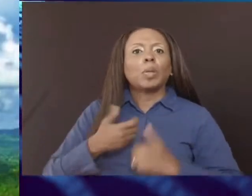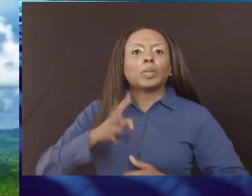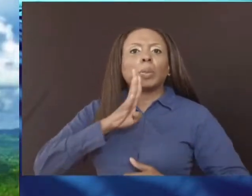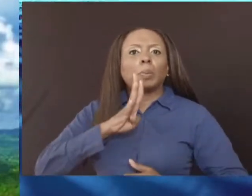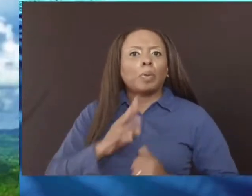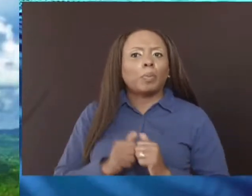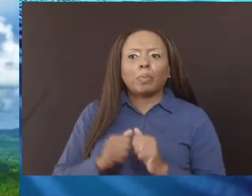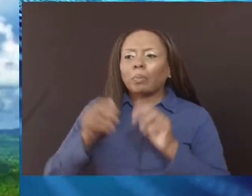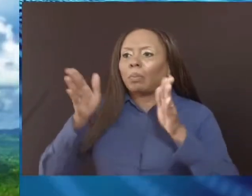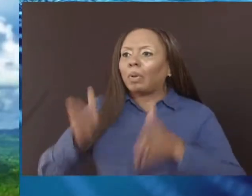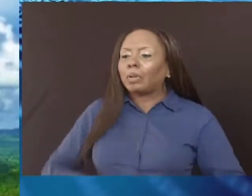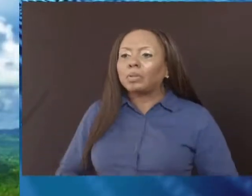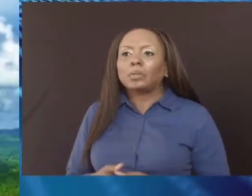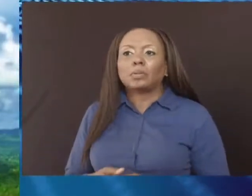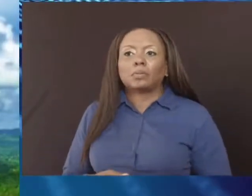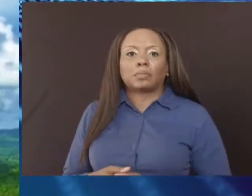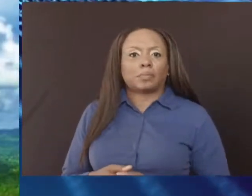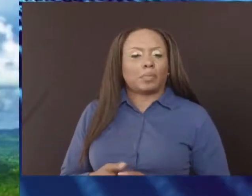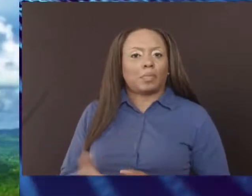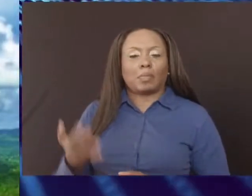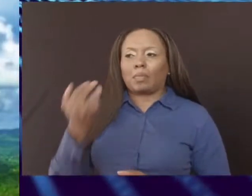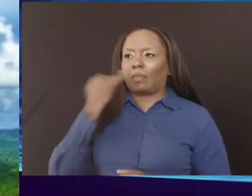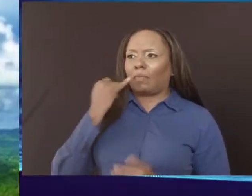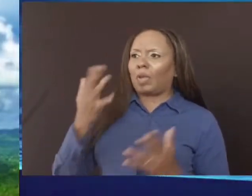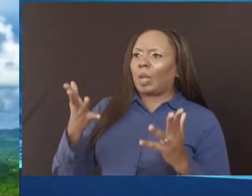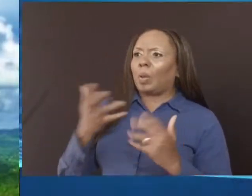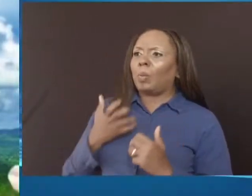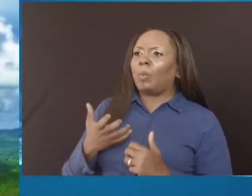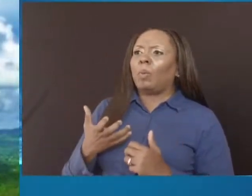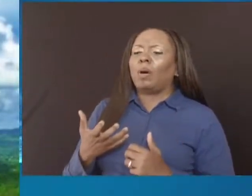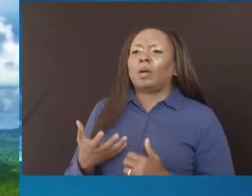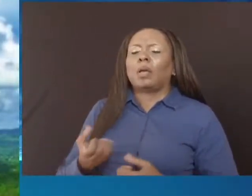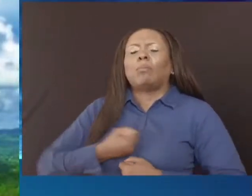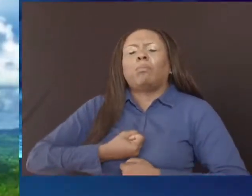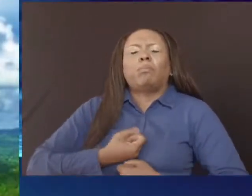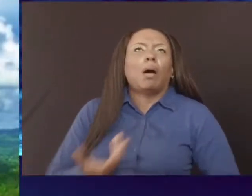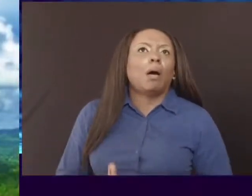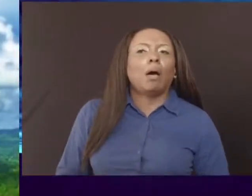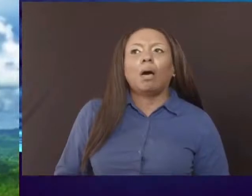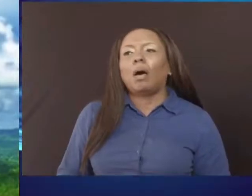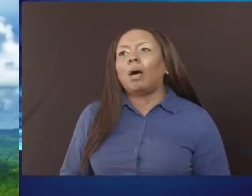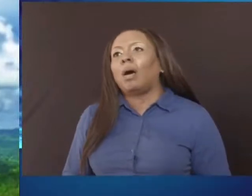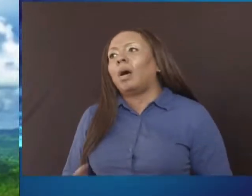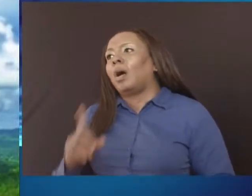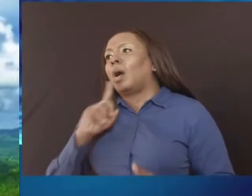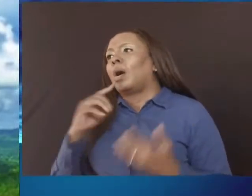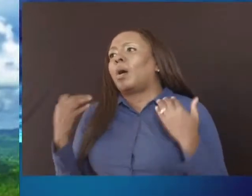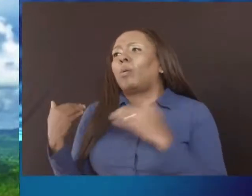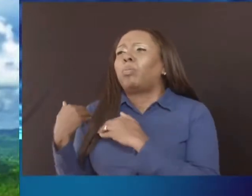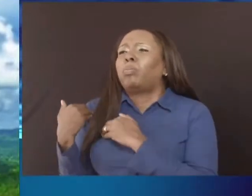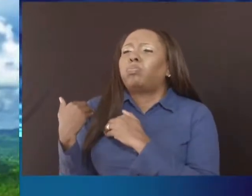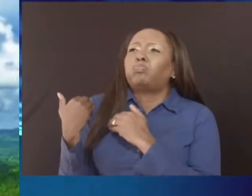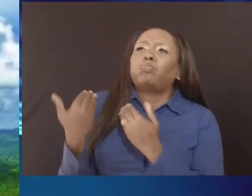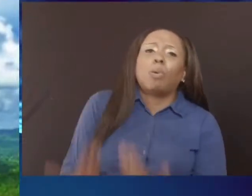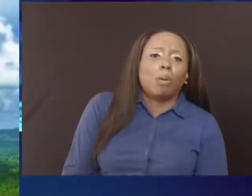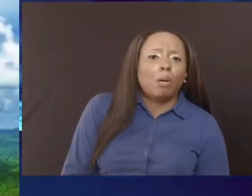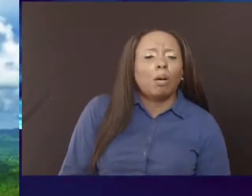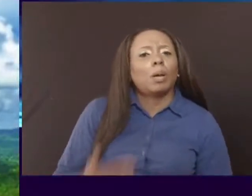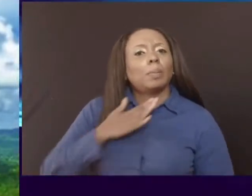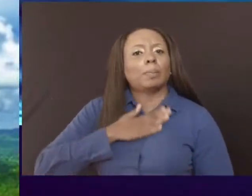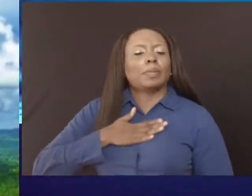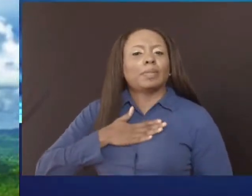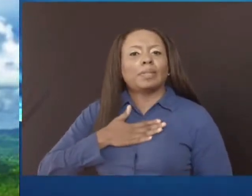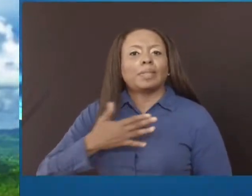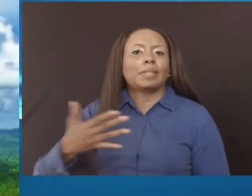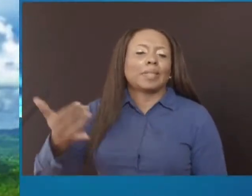a psychiatrist, even if it is just to get all those feelings off your chest, please let us know